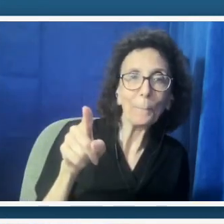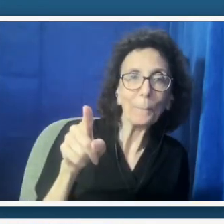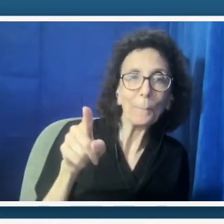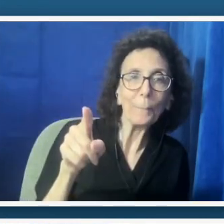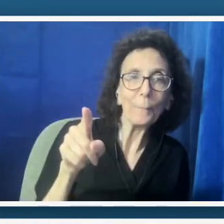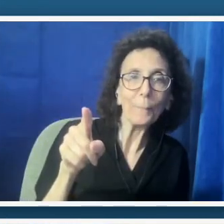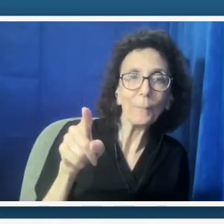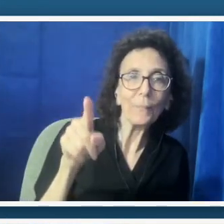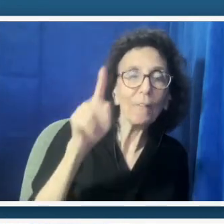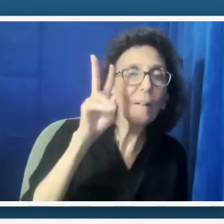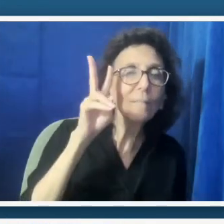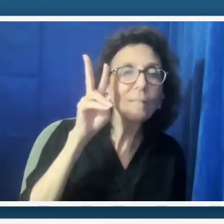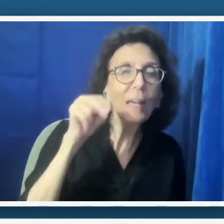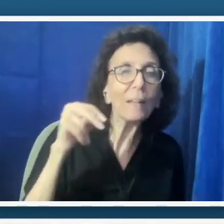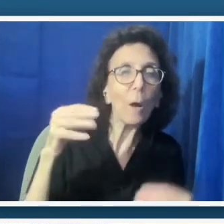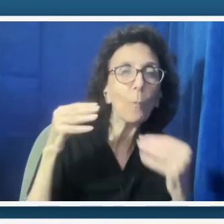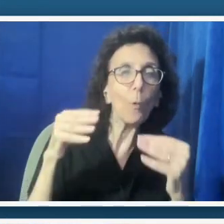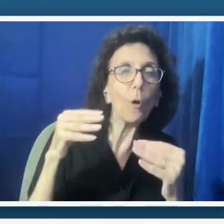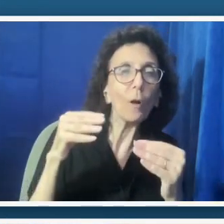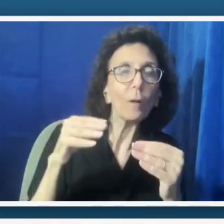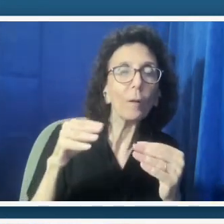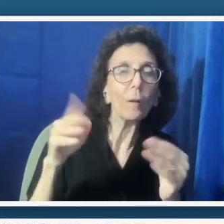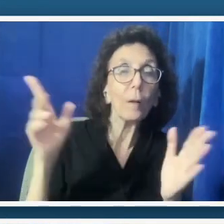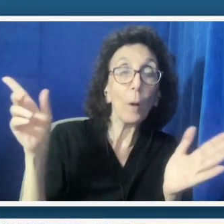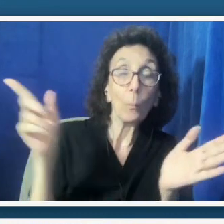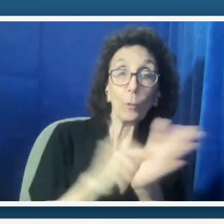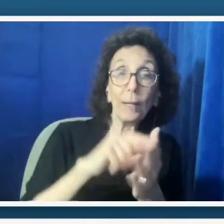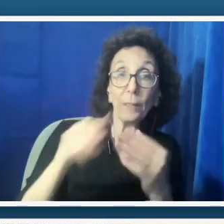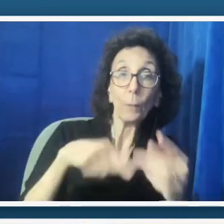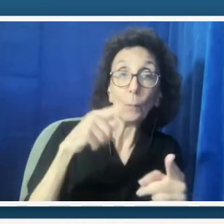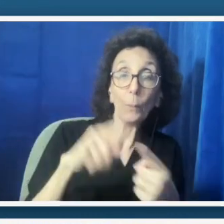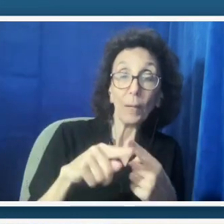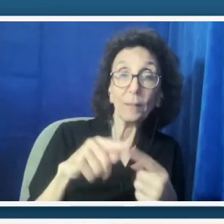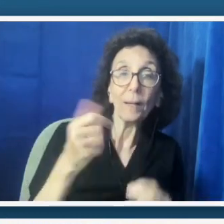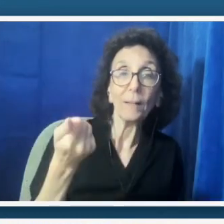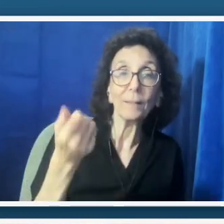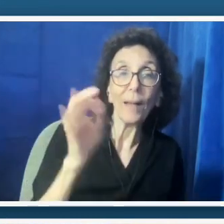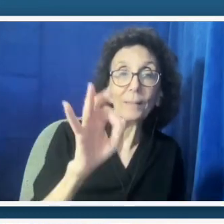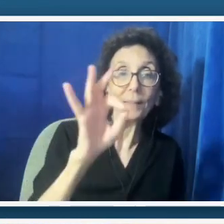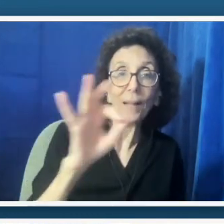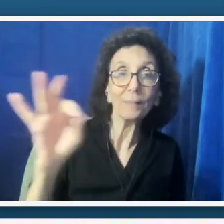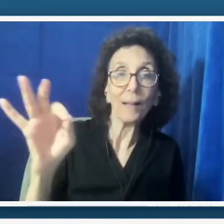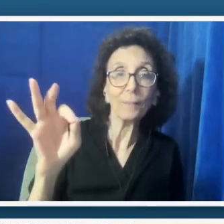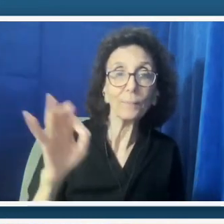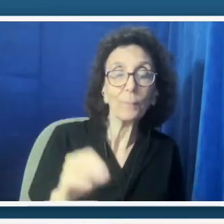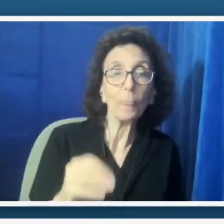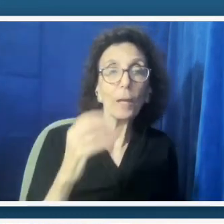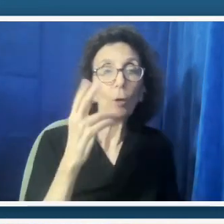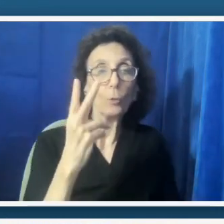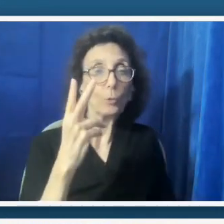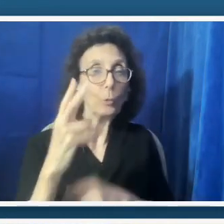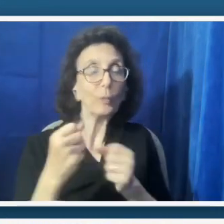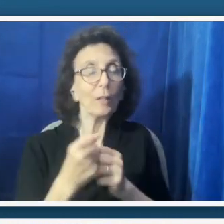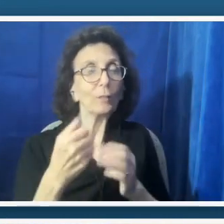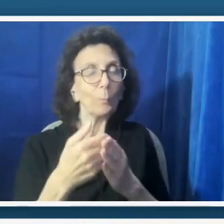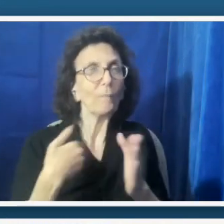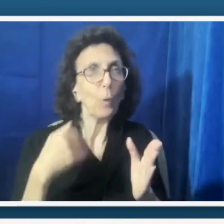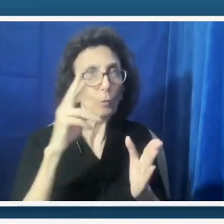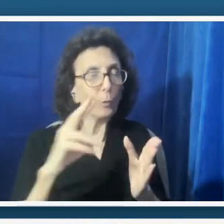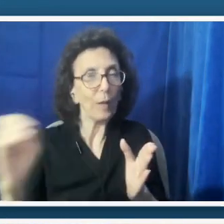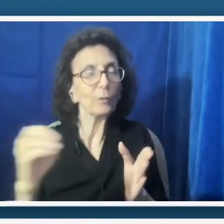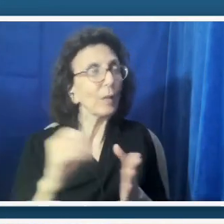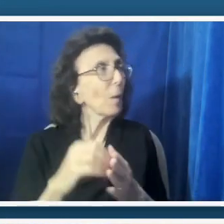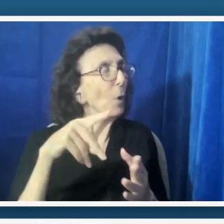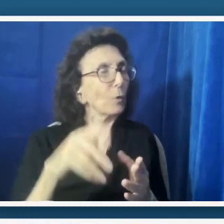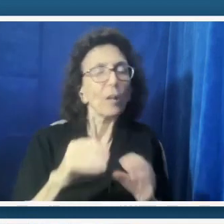Vietnam War, which was issued in 1999. Over the course of 2 years, right before the start of the new millennium, the Postal Service released